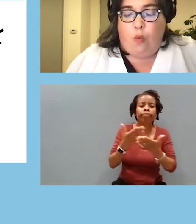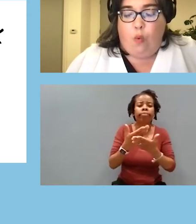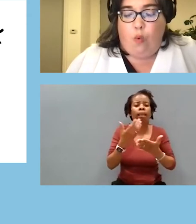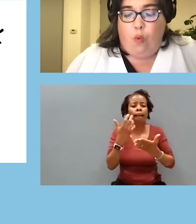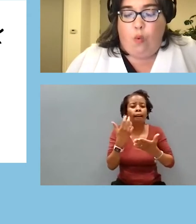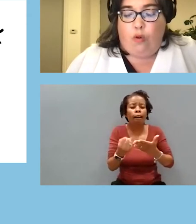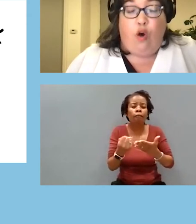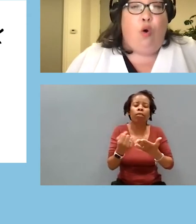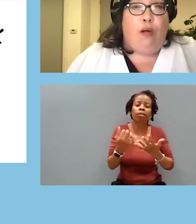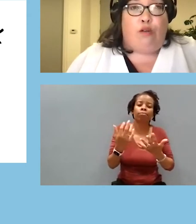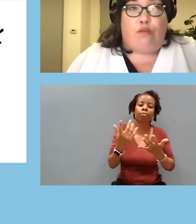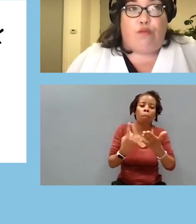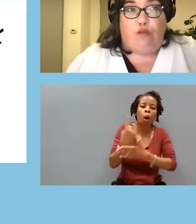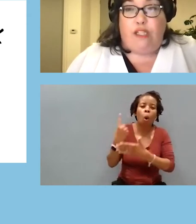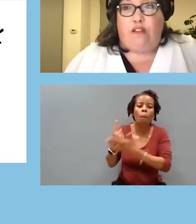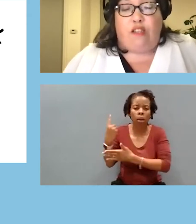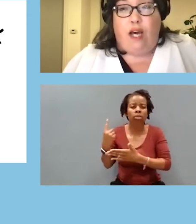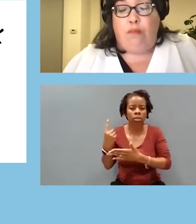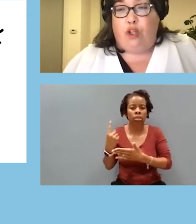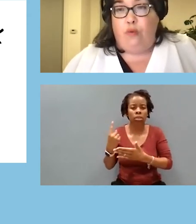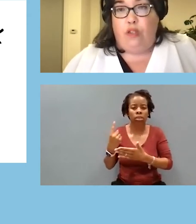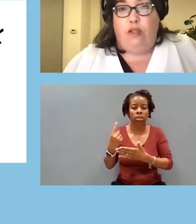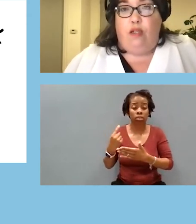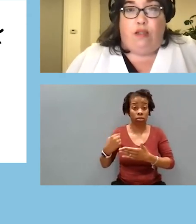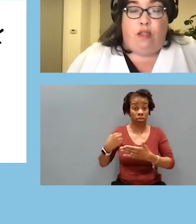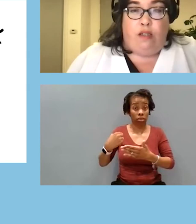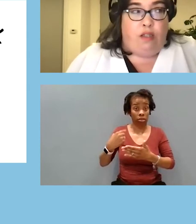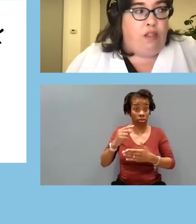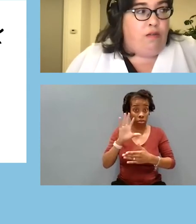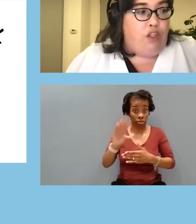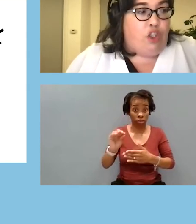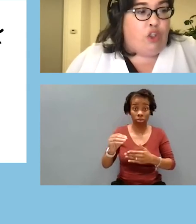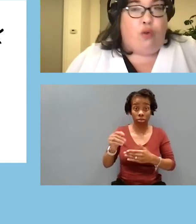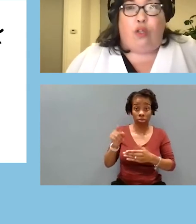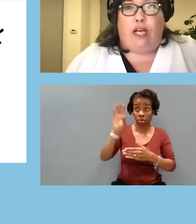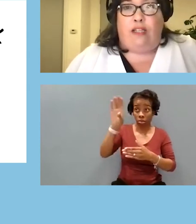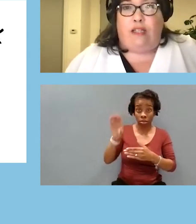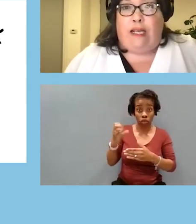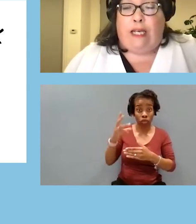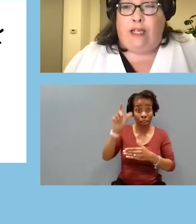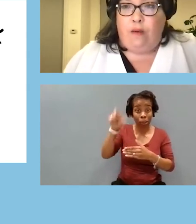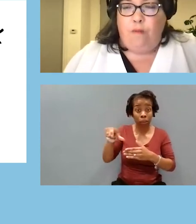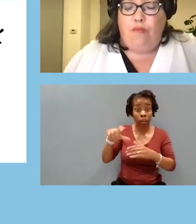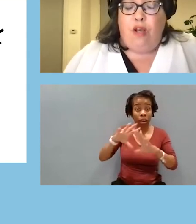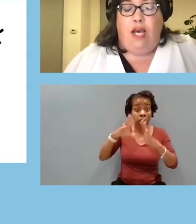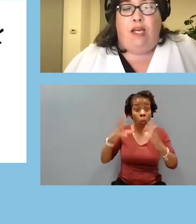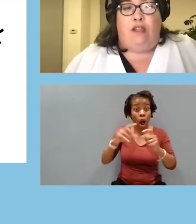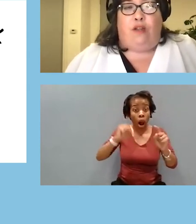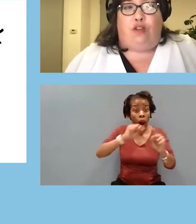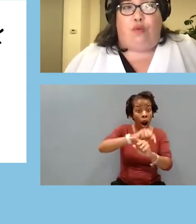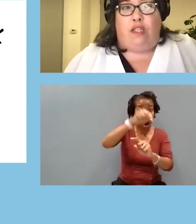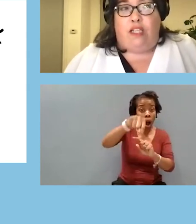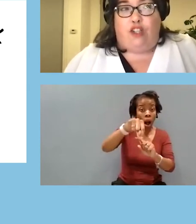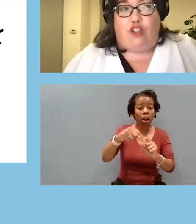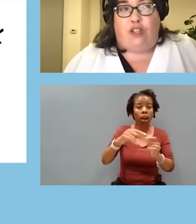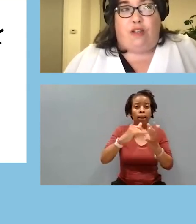where we're all in three different time zones, London, New York, and San Diego. And